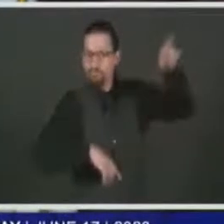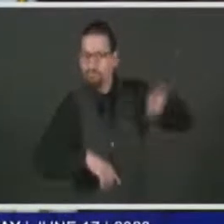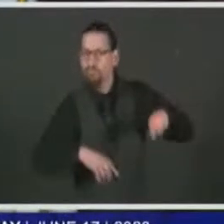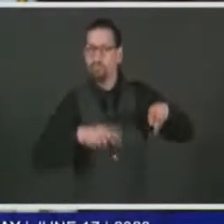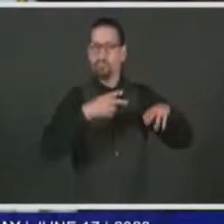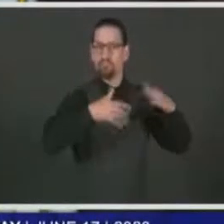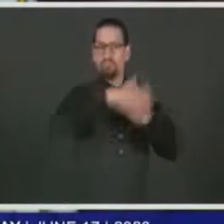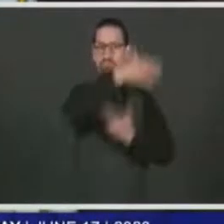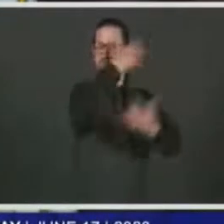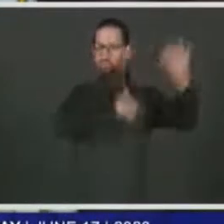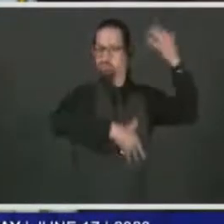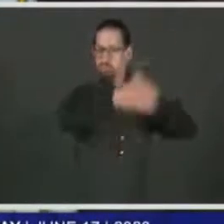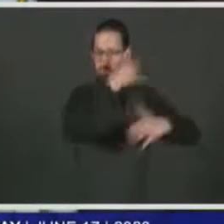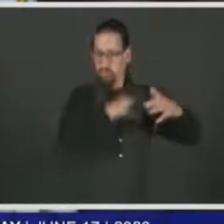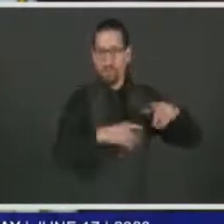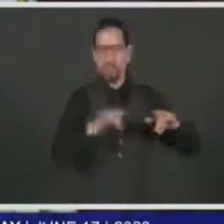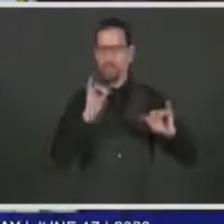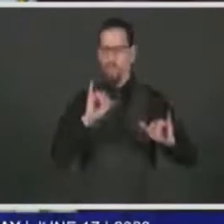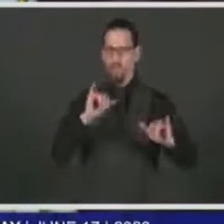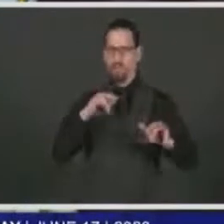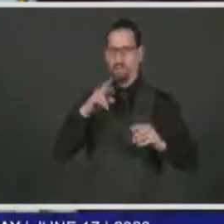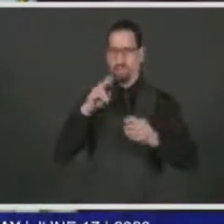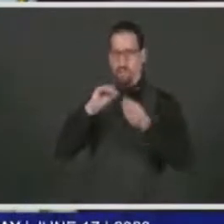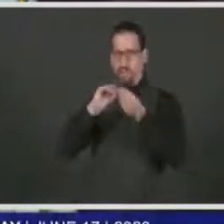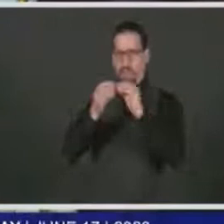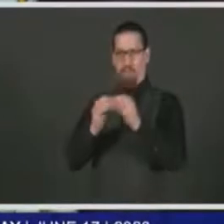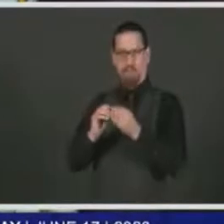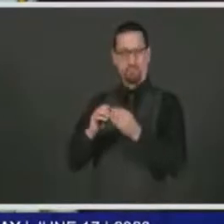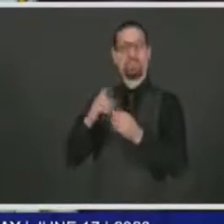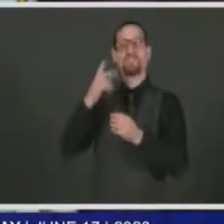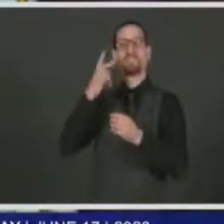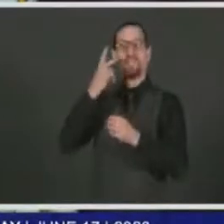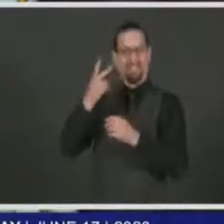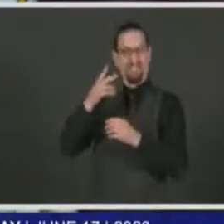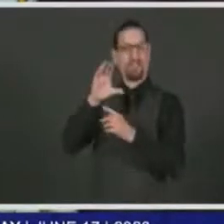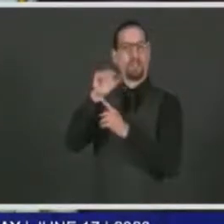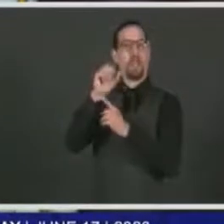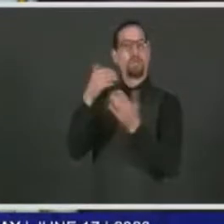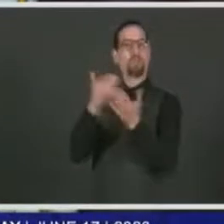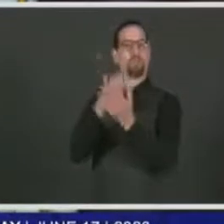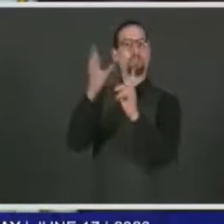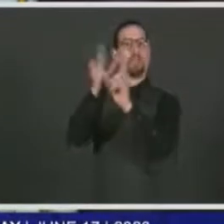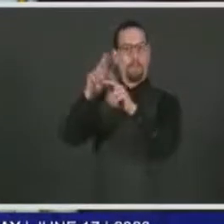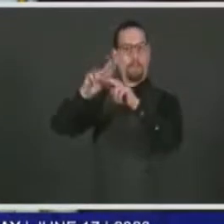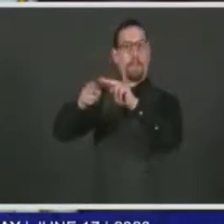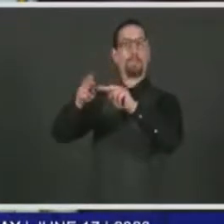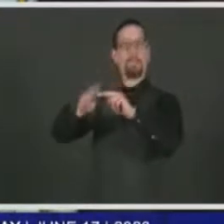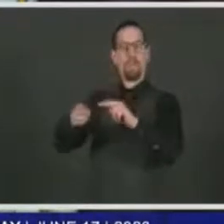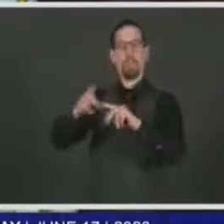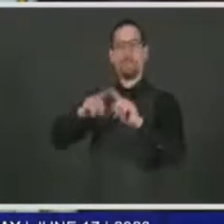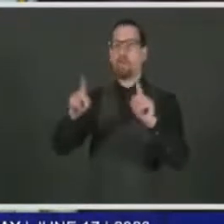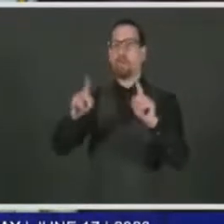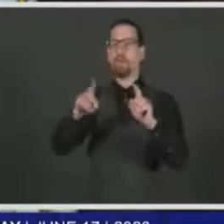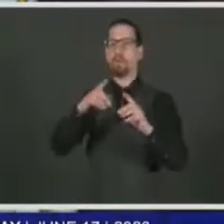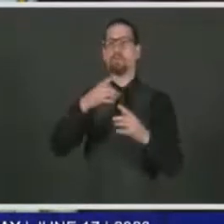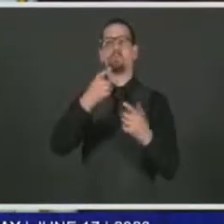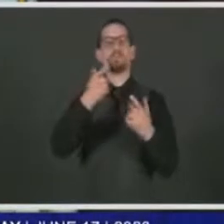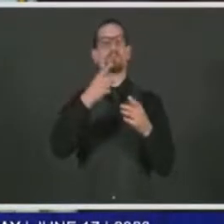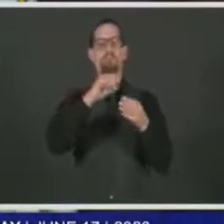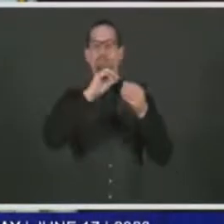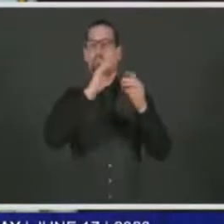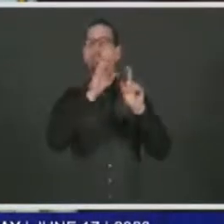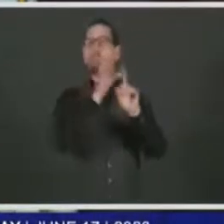seen a decrease in new cases, part of the reason we're seeing a decline in the percent positive statewide is because we've started our